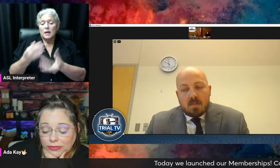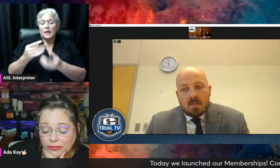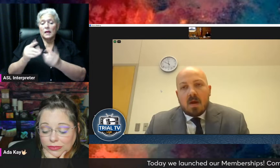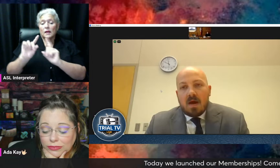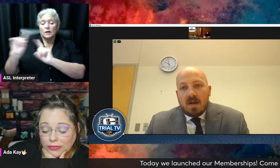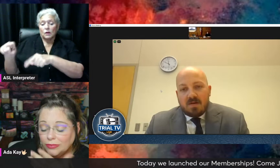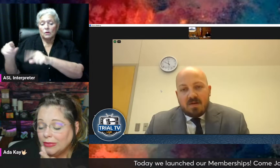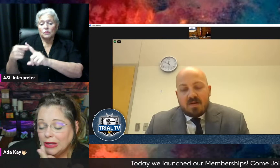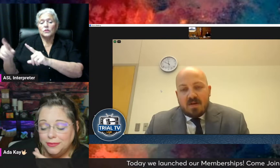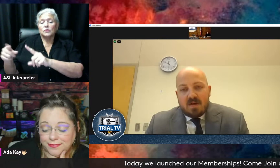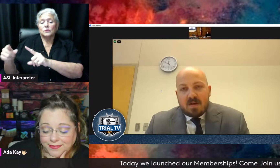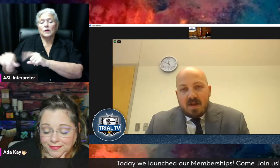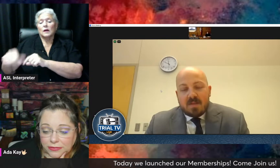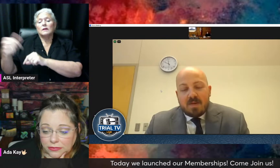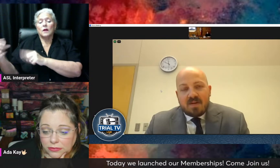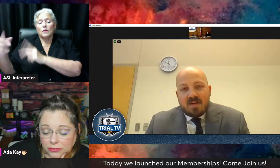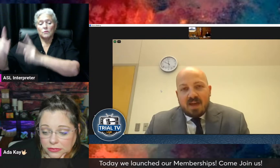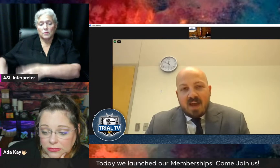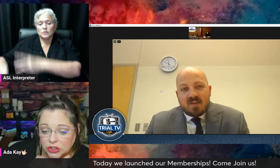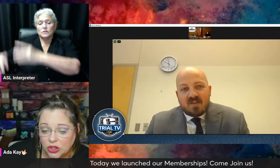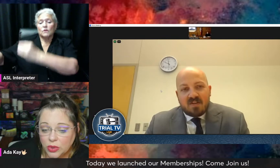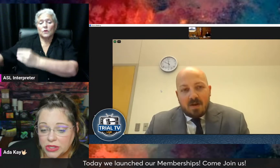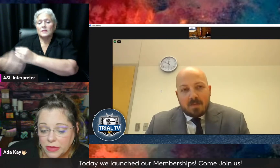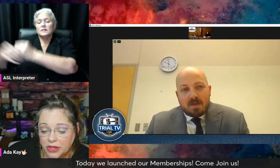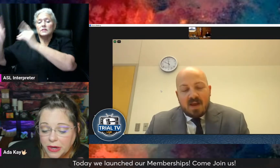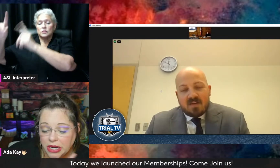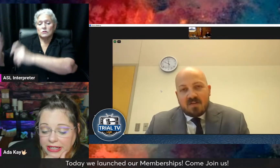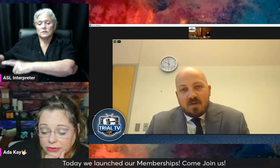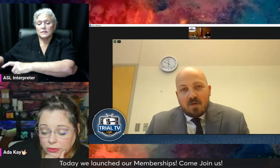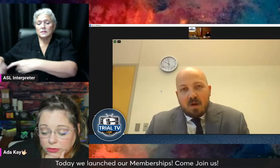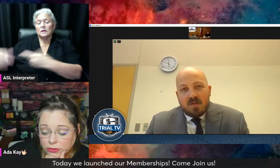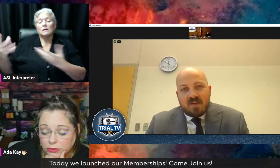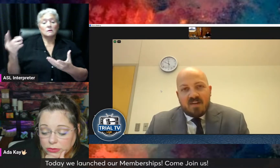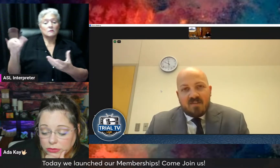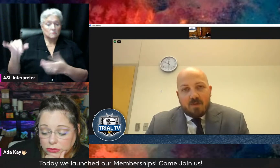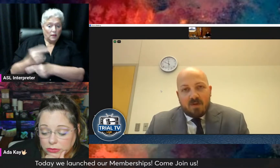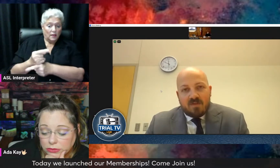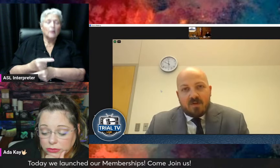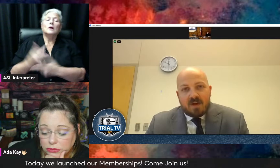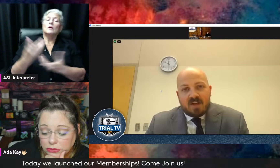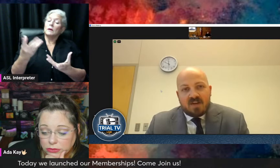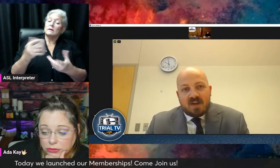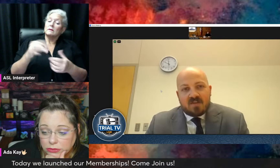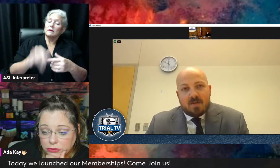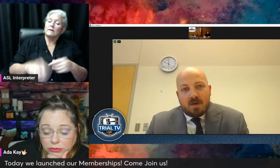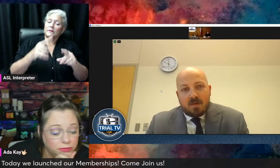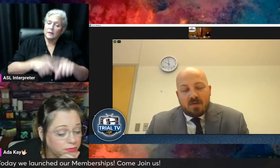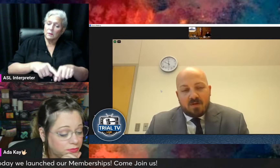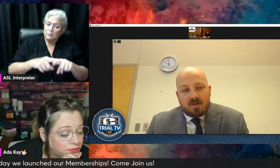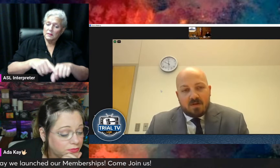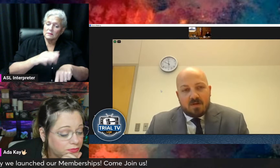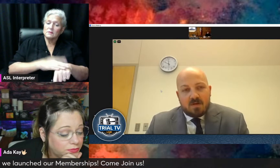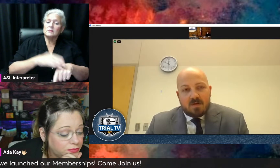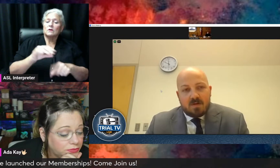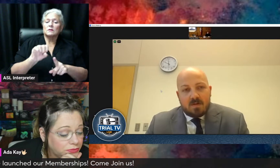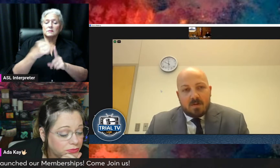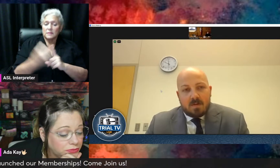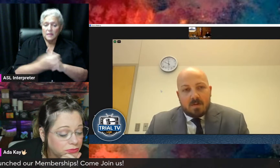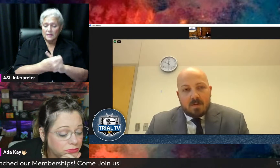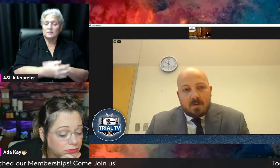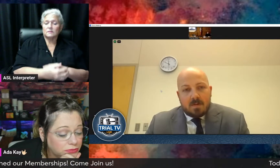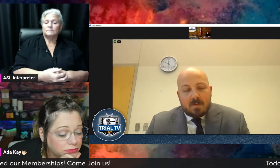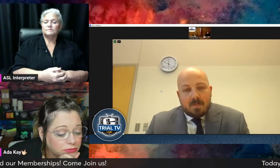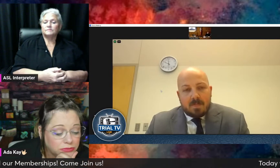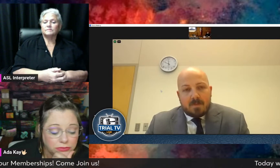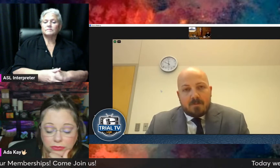accurate? It depends on the case. Some cases do qualify for further testing, some don't. All right.